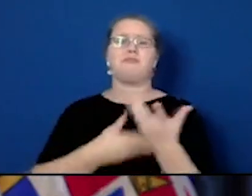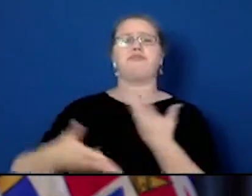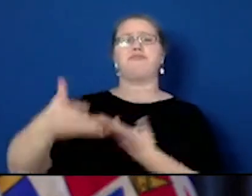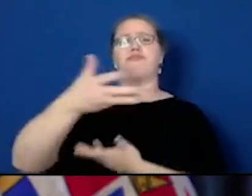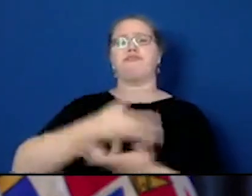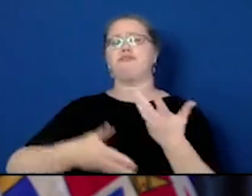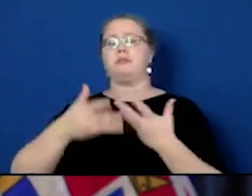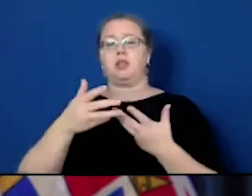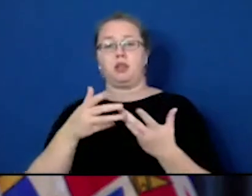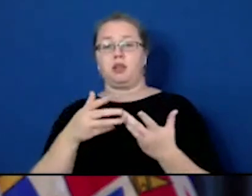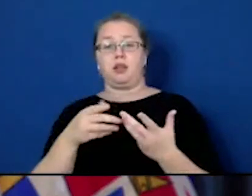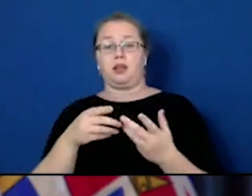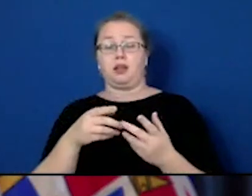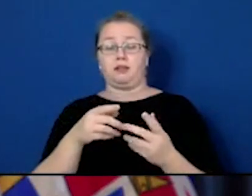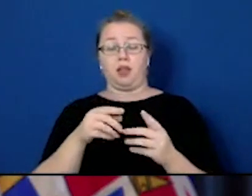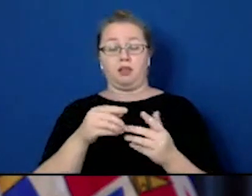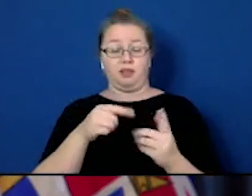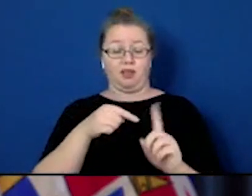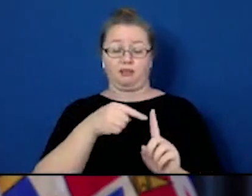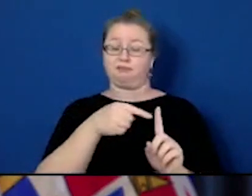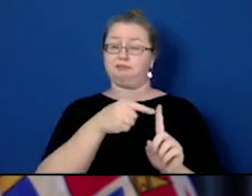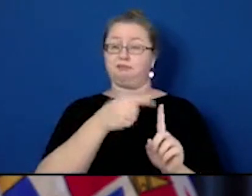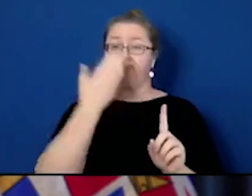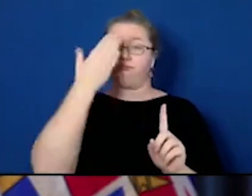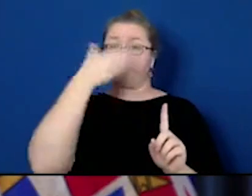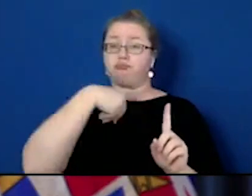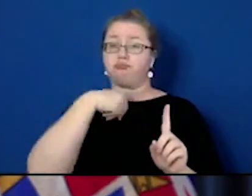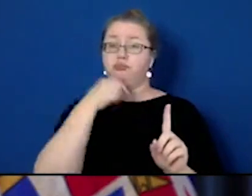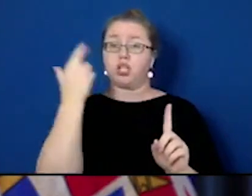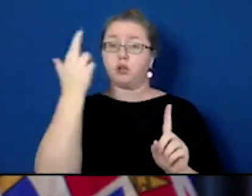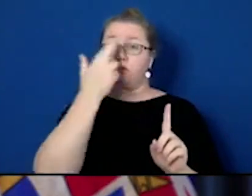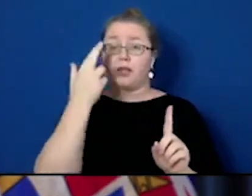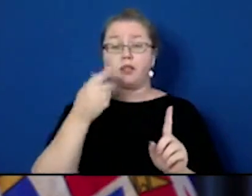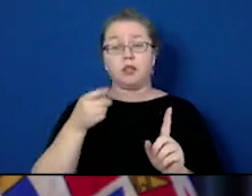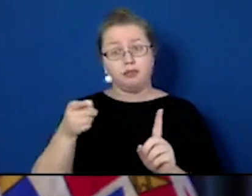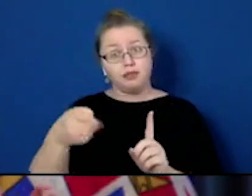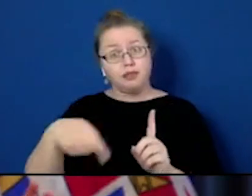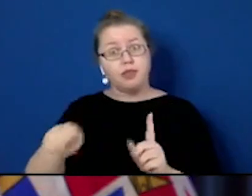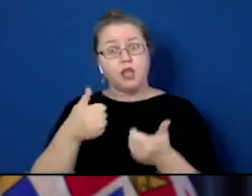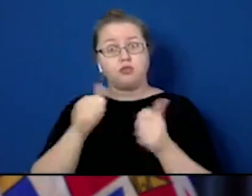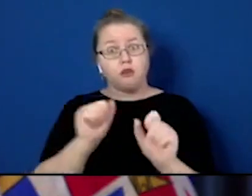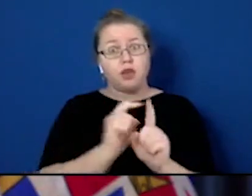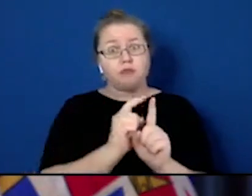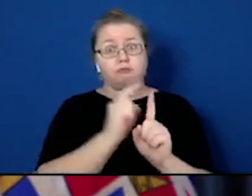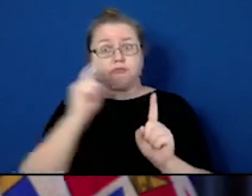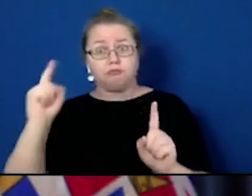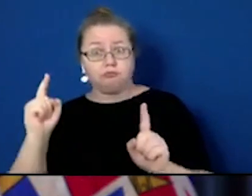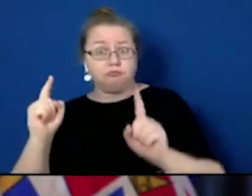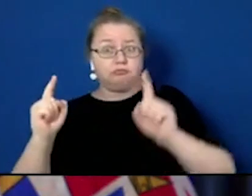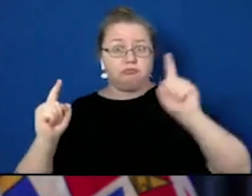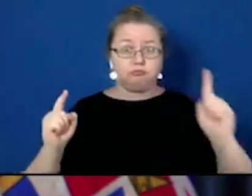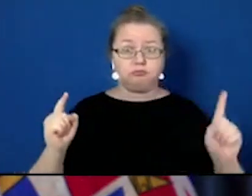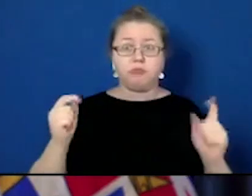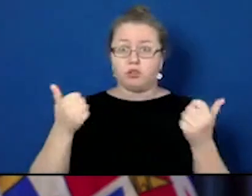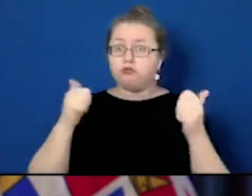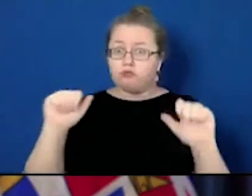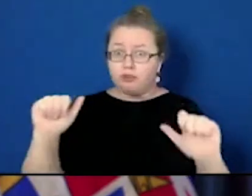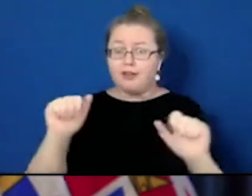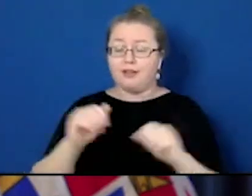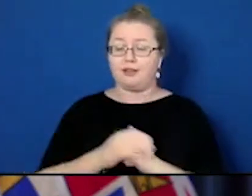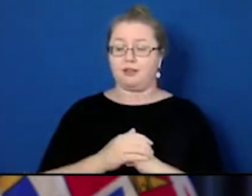service became ill, even though they were ostensibly trying to keep their distance and making sure that they